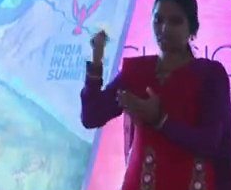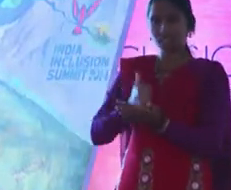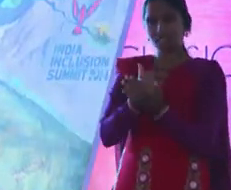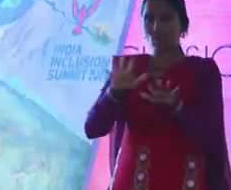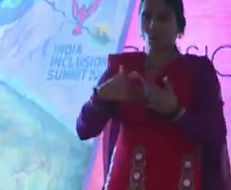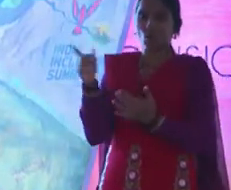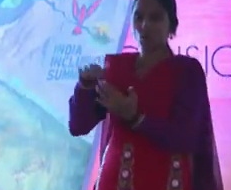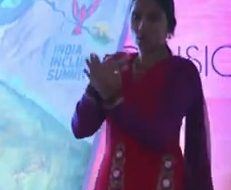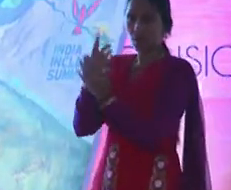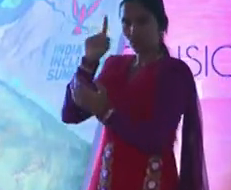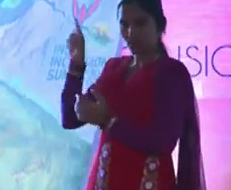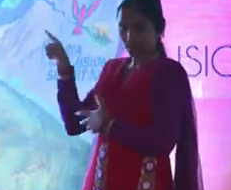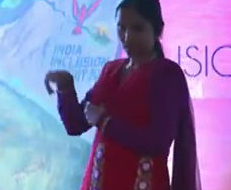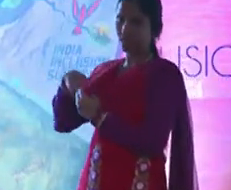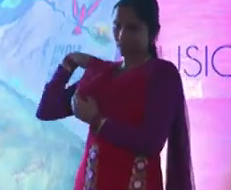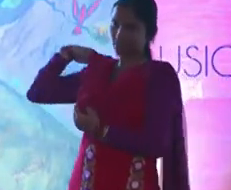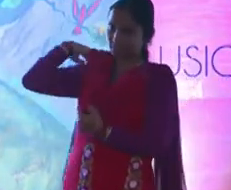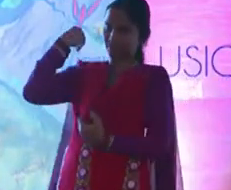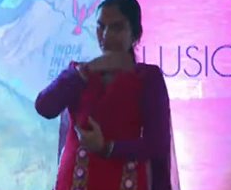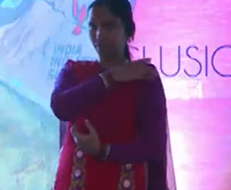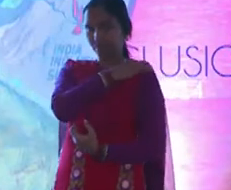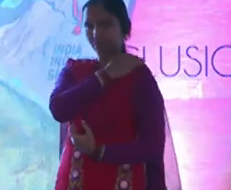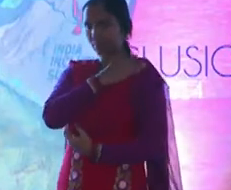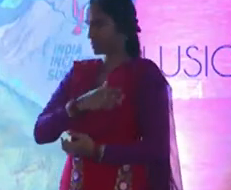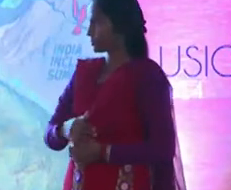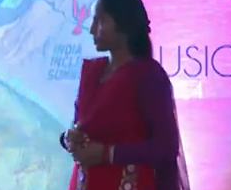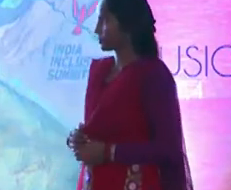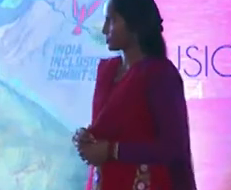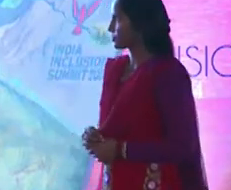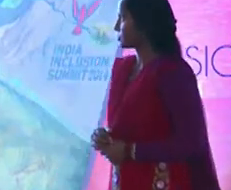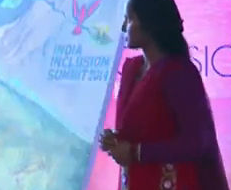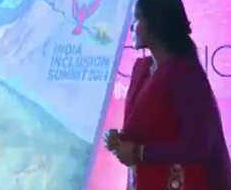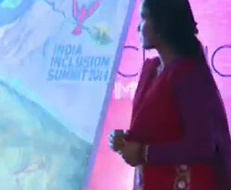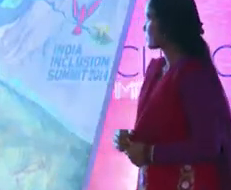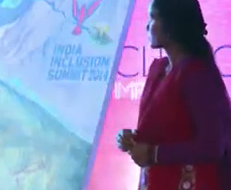that their contribution to the government can be reimbursed and subsidized by us.